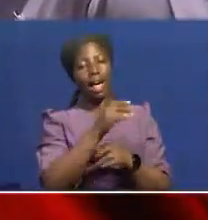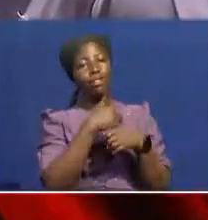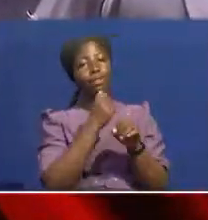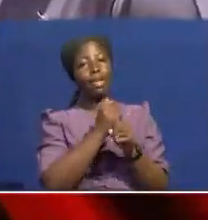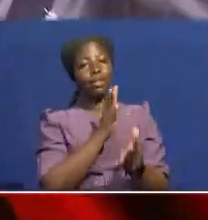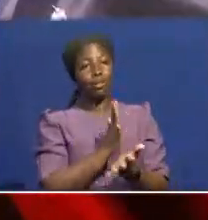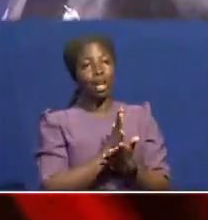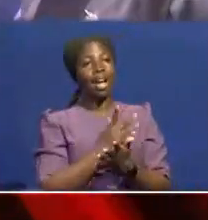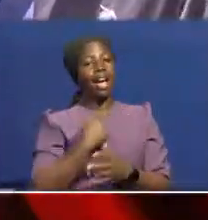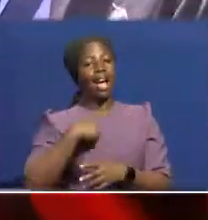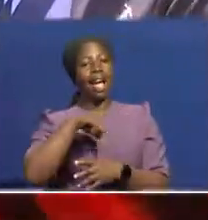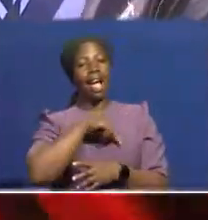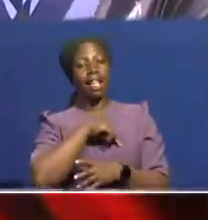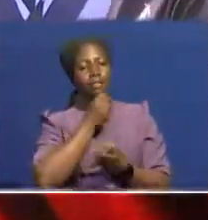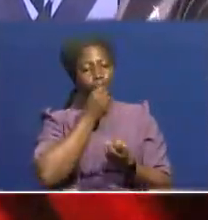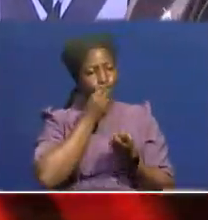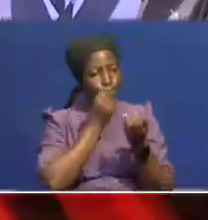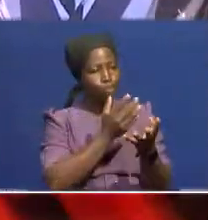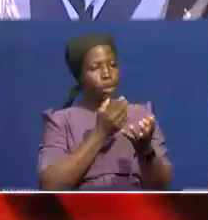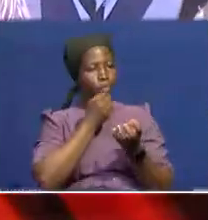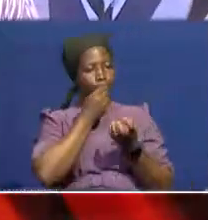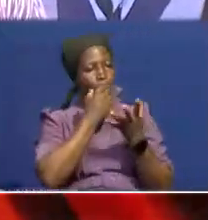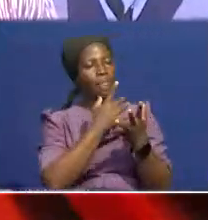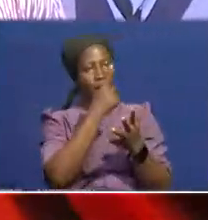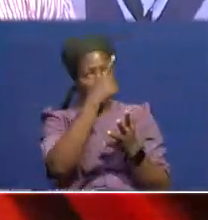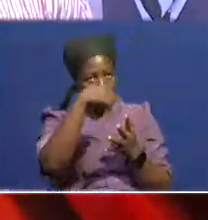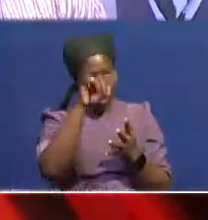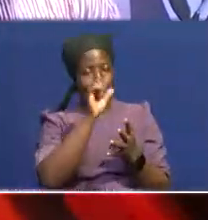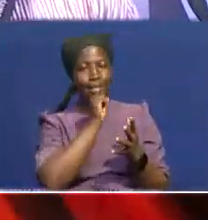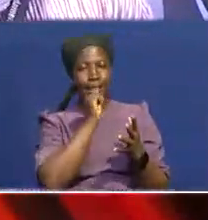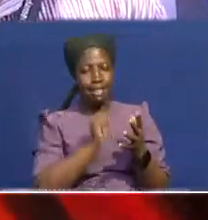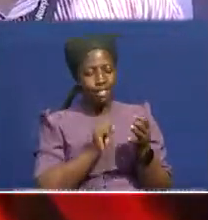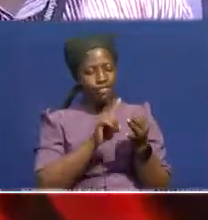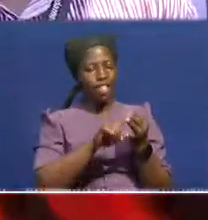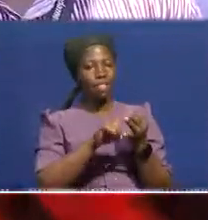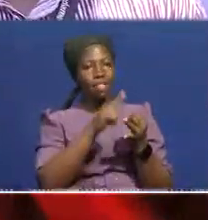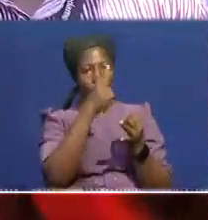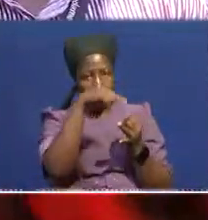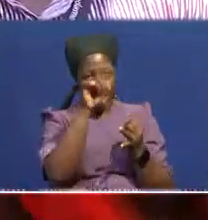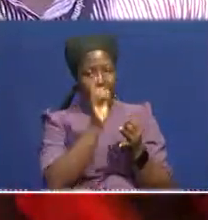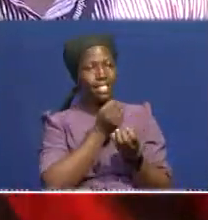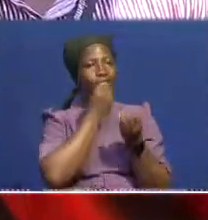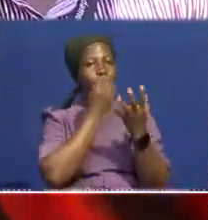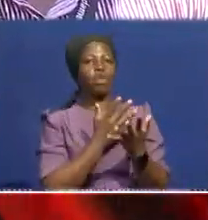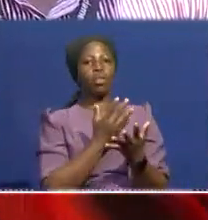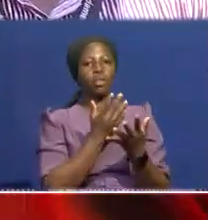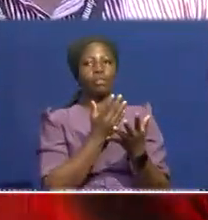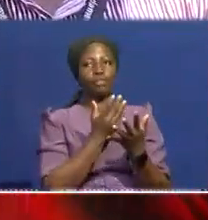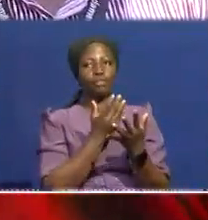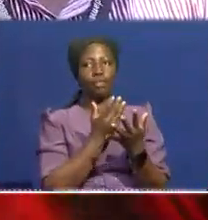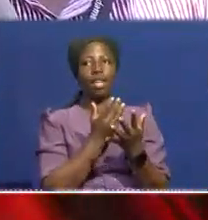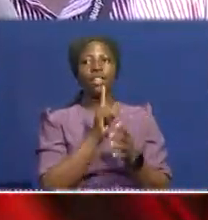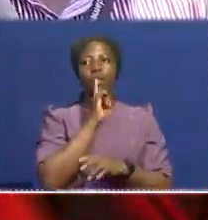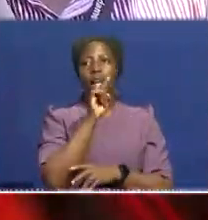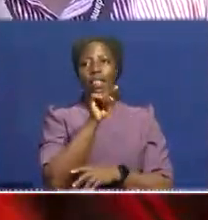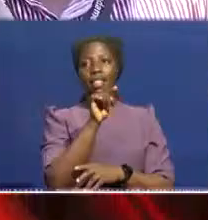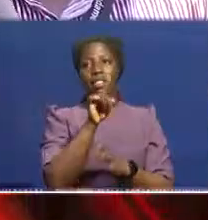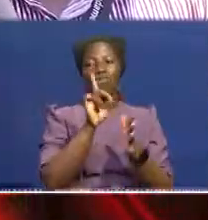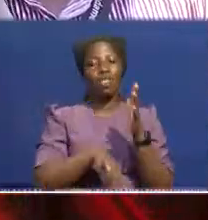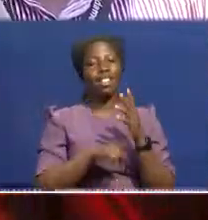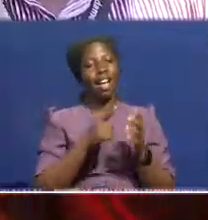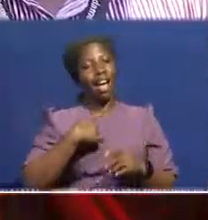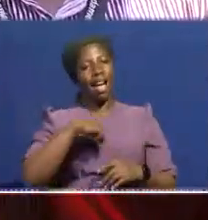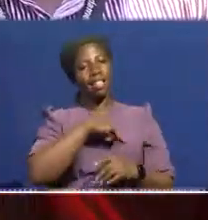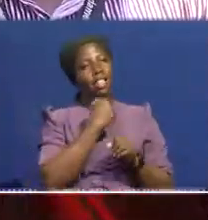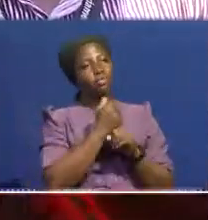that we give information to the relevant age and the relevant information to the relevant age. So that is actually what we